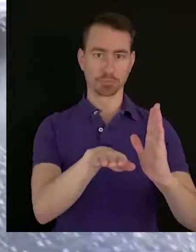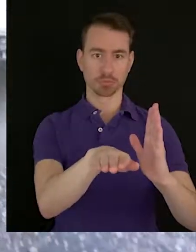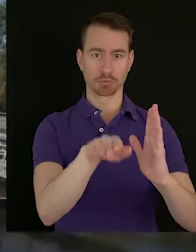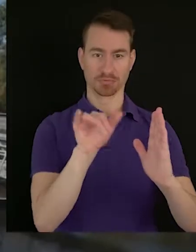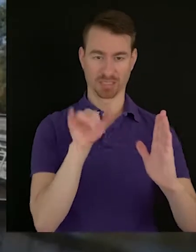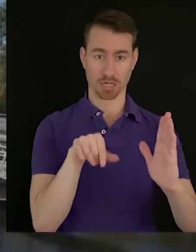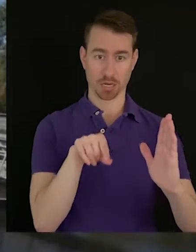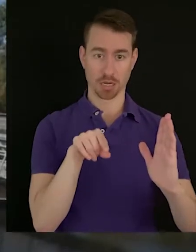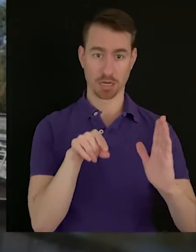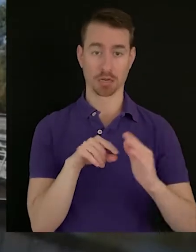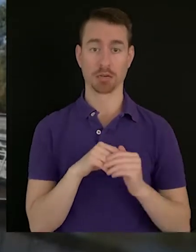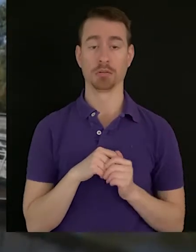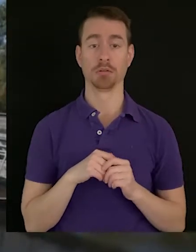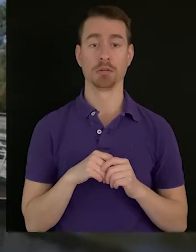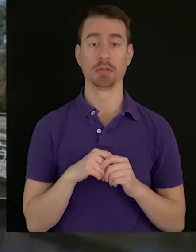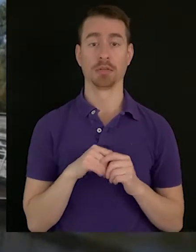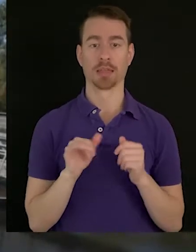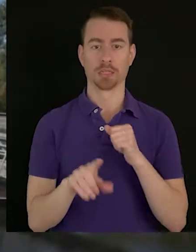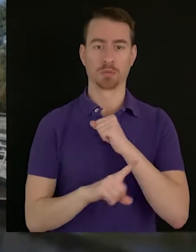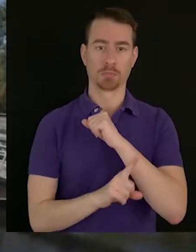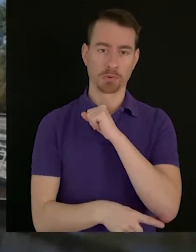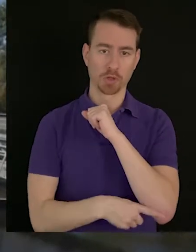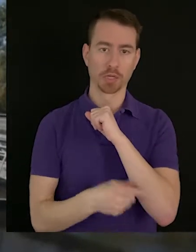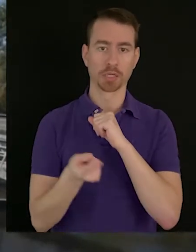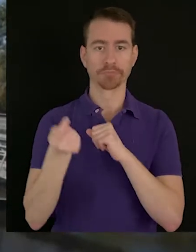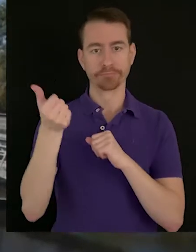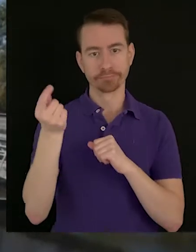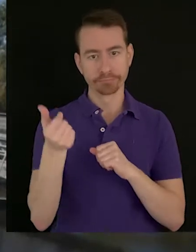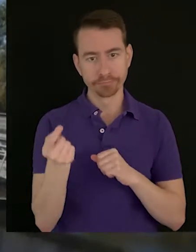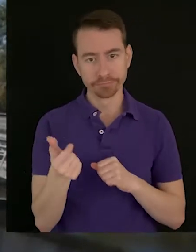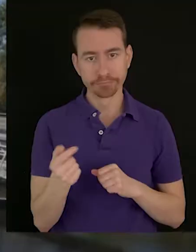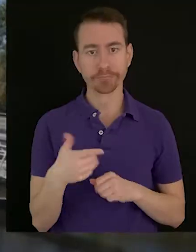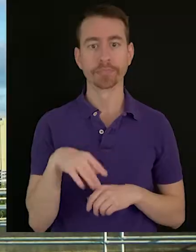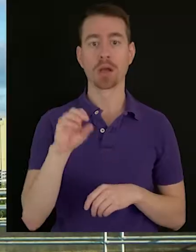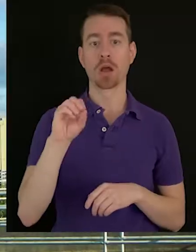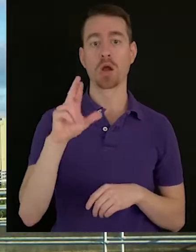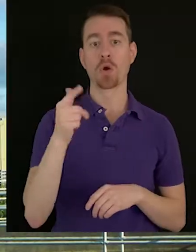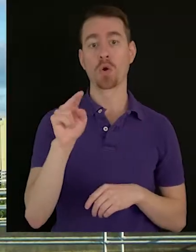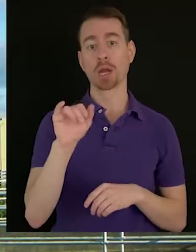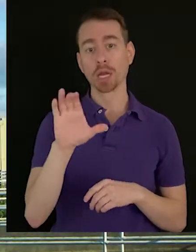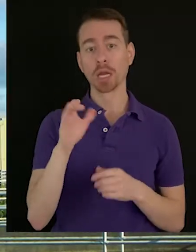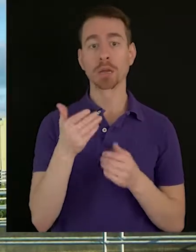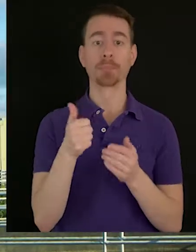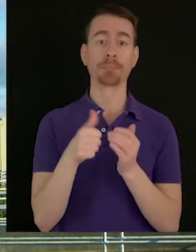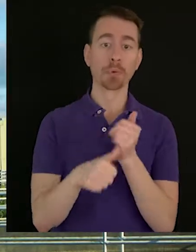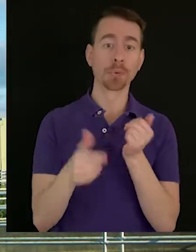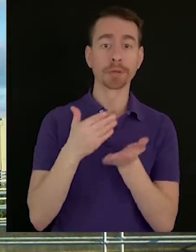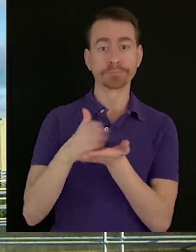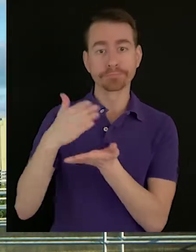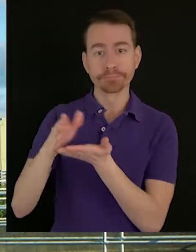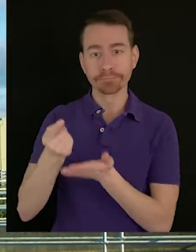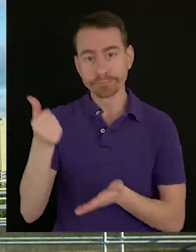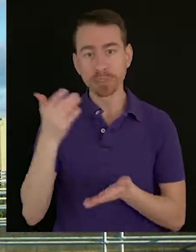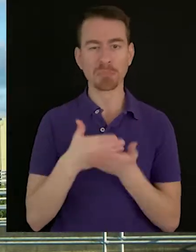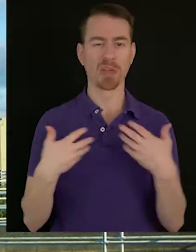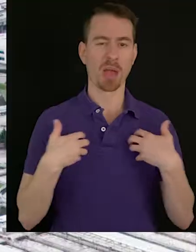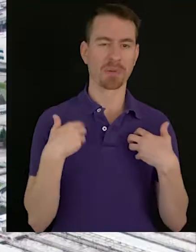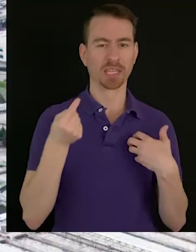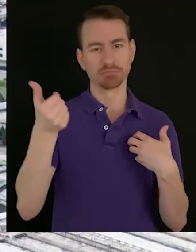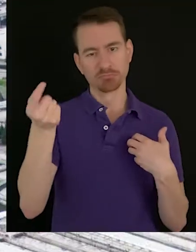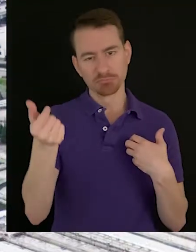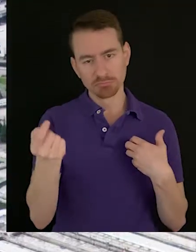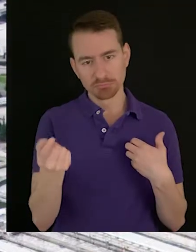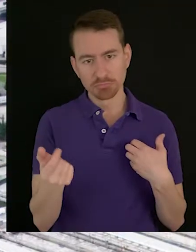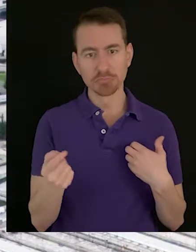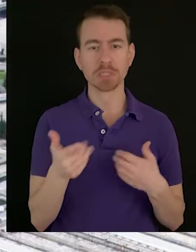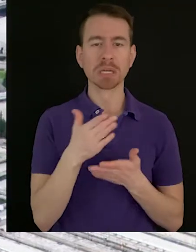of the tank and are sent back to the aeration tanks. The remaining clean water moves on to the final step of treatment. This is